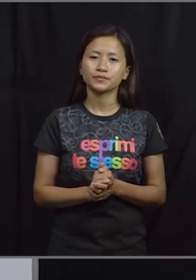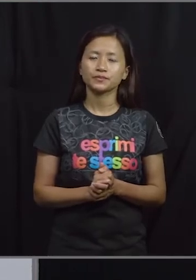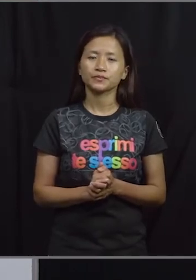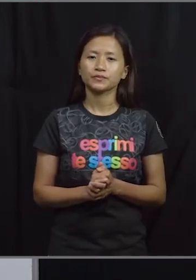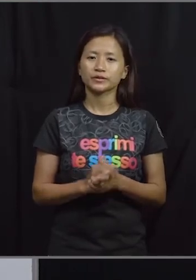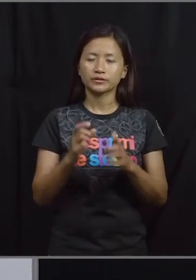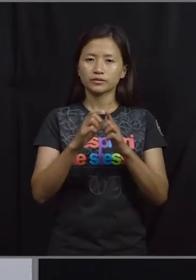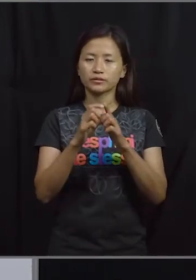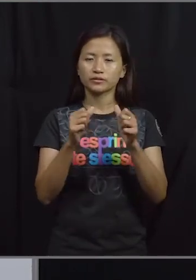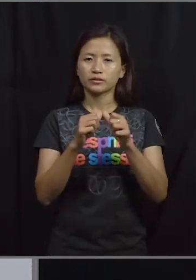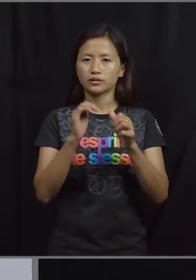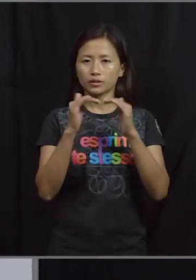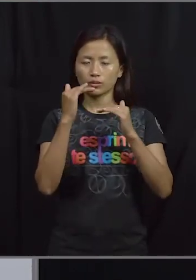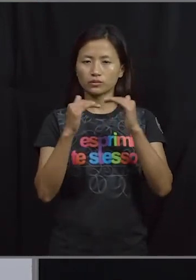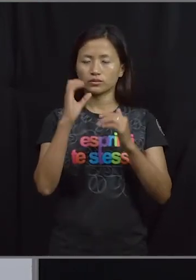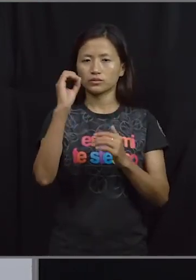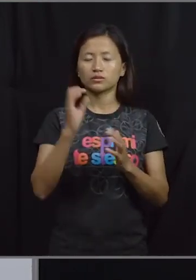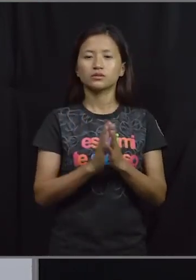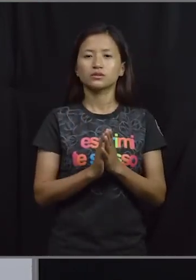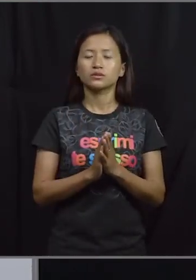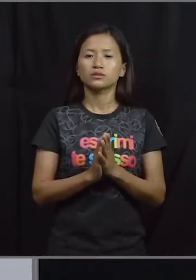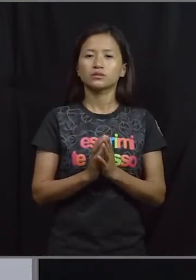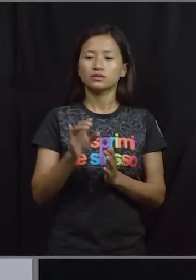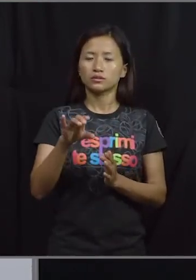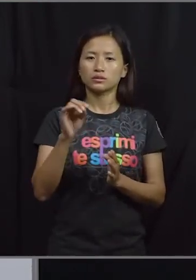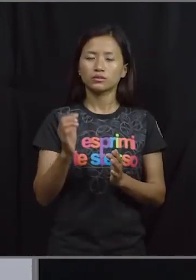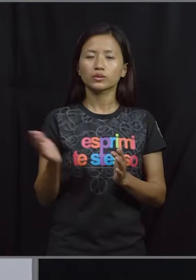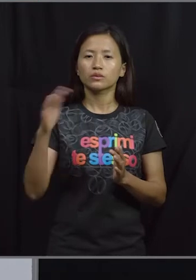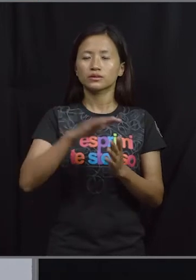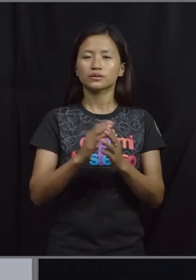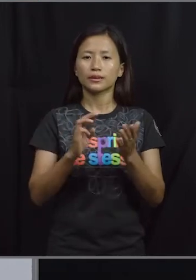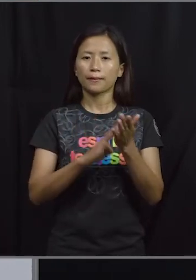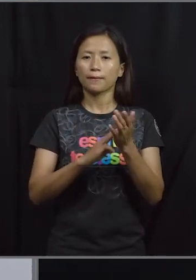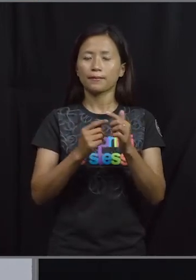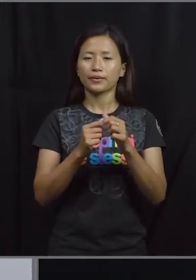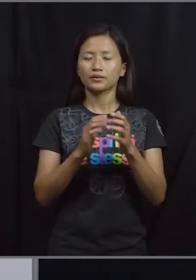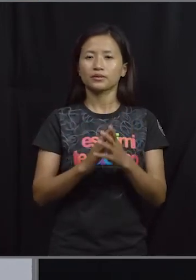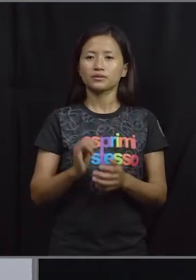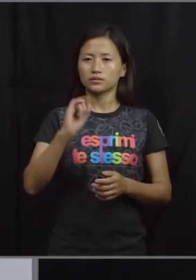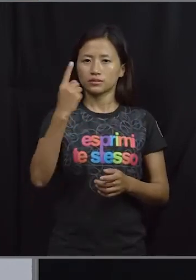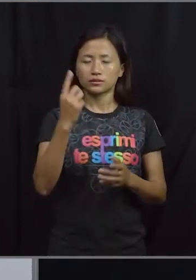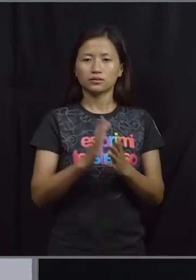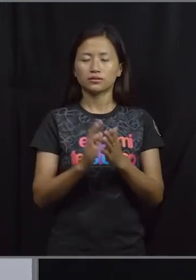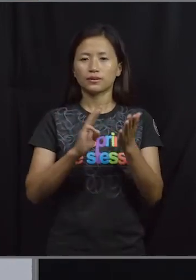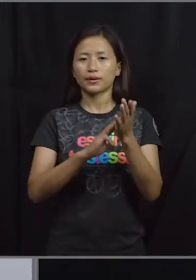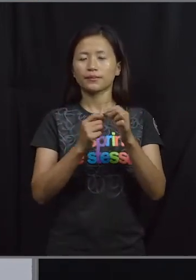If determinant of A is equal to 0, then we call this matrix as singular matrix.